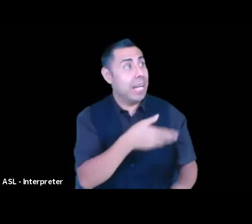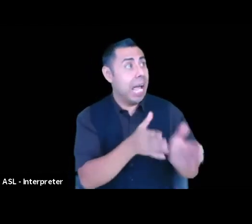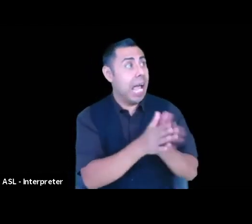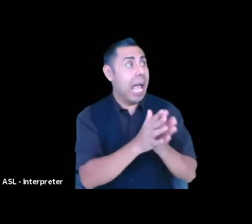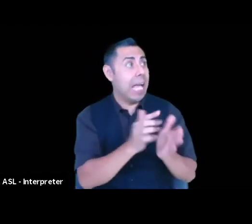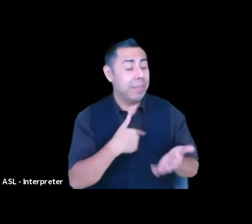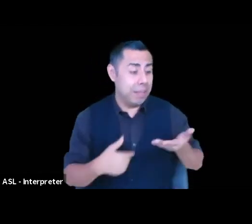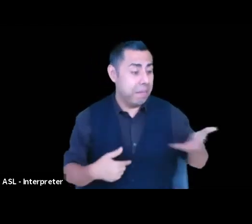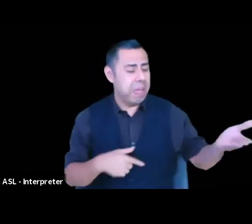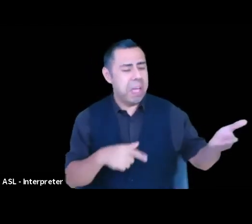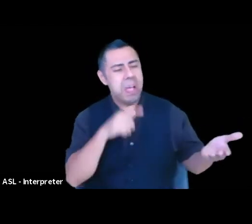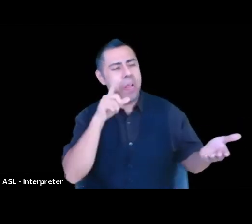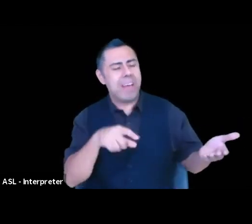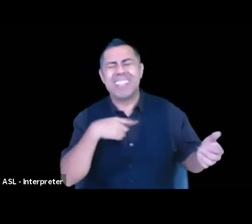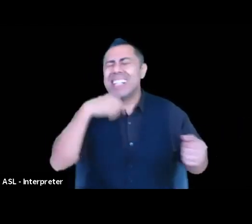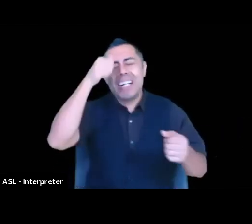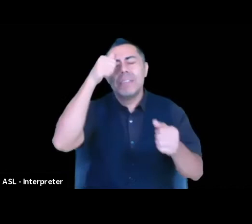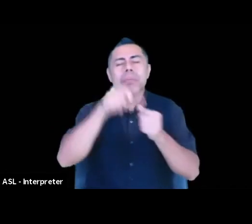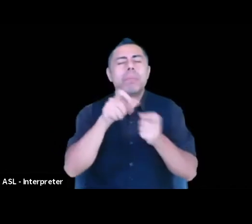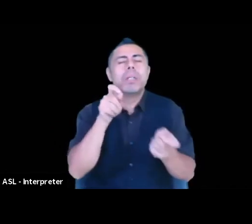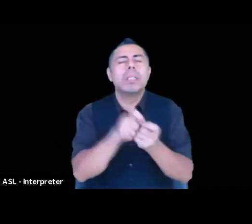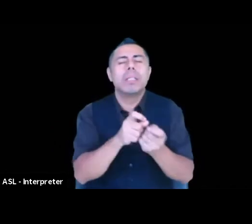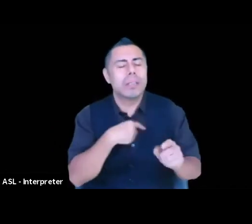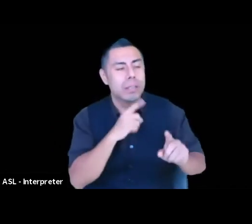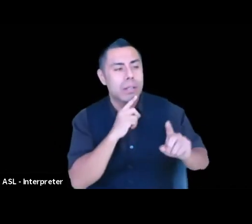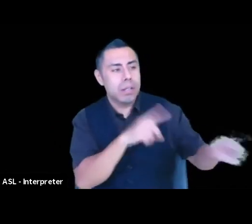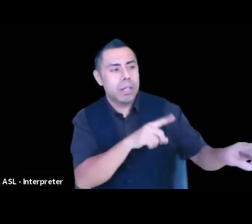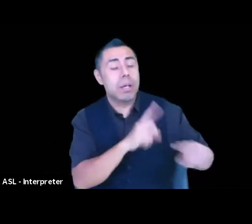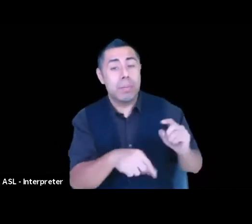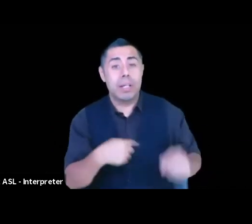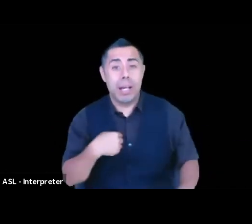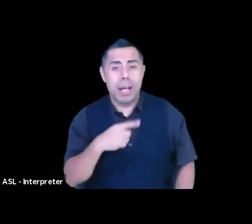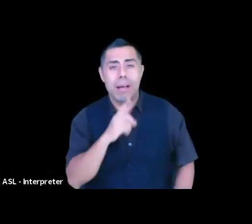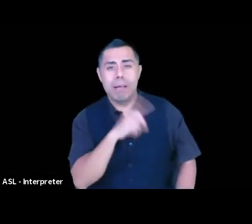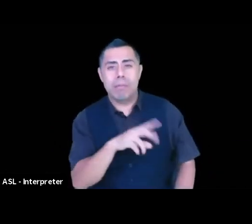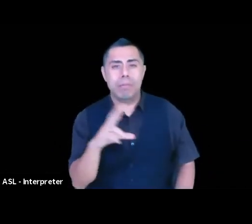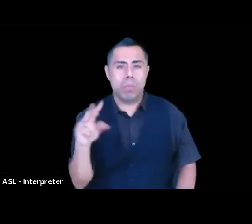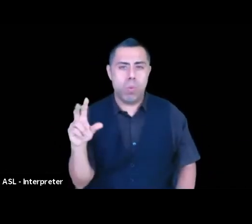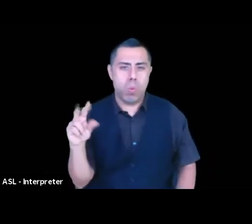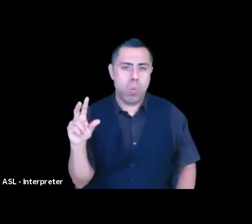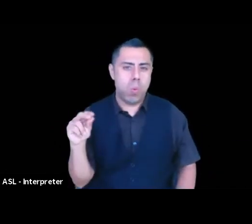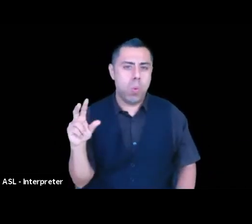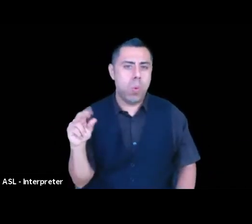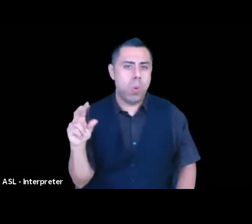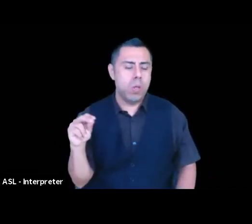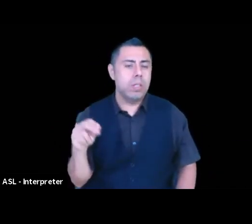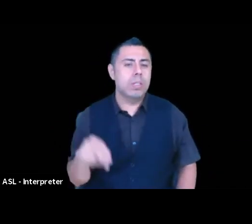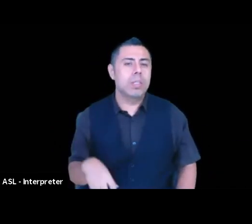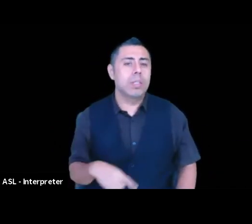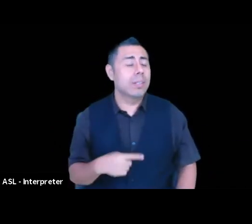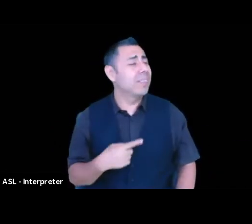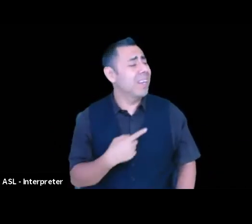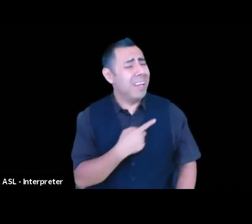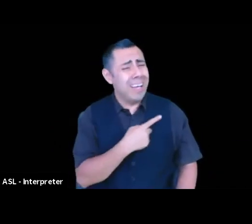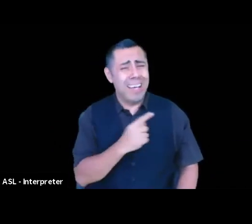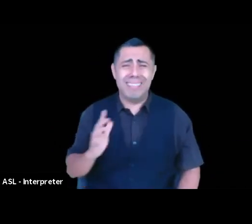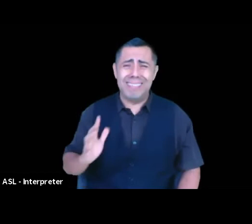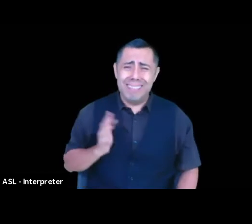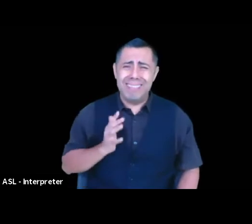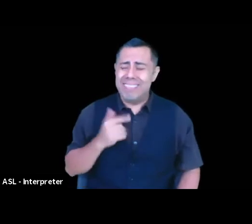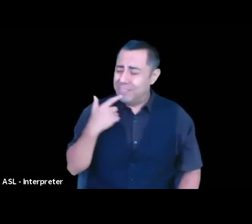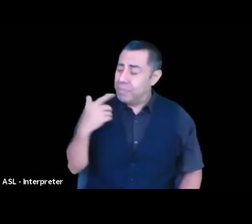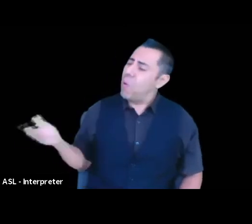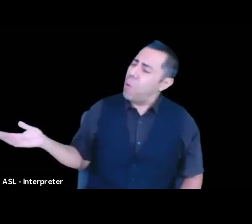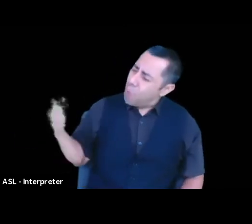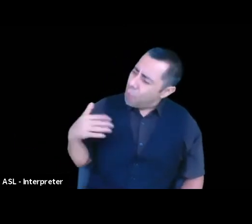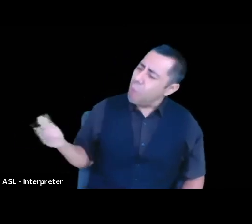like that. I don't remember my exact words, but I was telling him no. And he was kind of, you know, he was being real nice, and he was saying, oh, come on, come on,